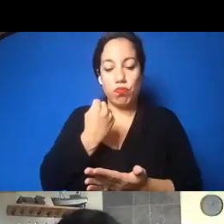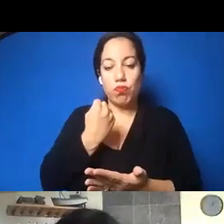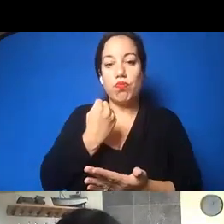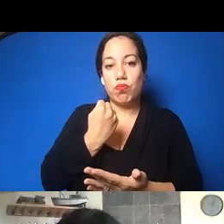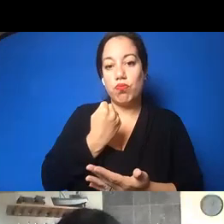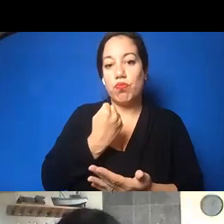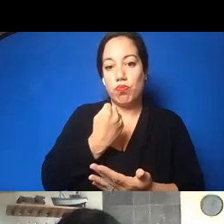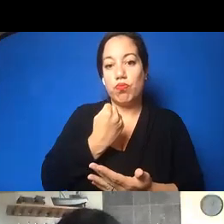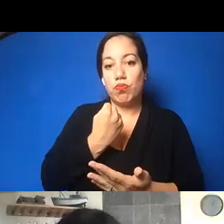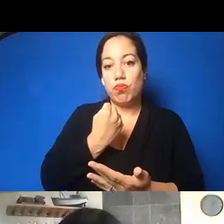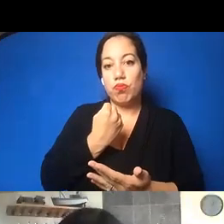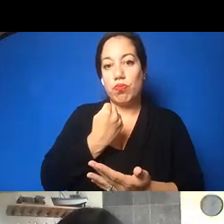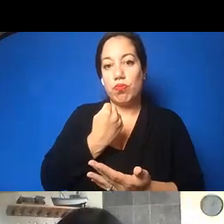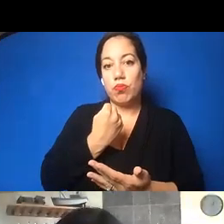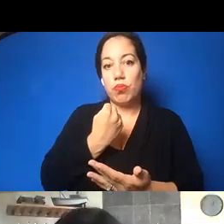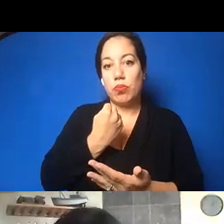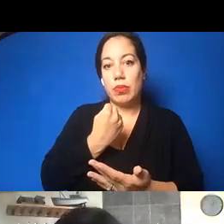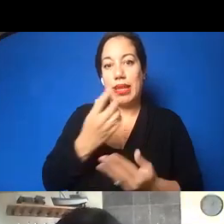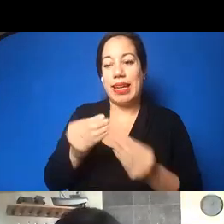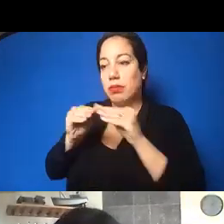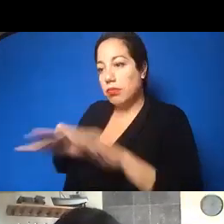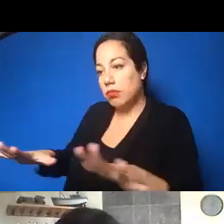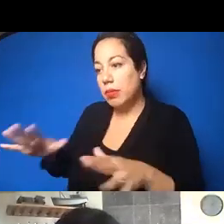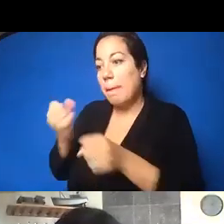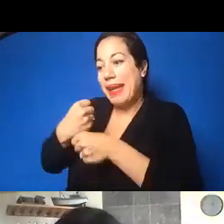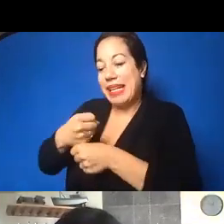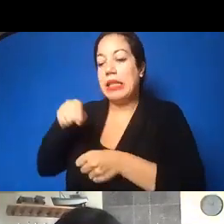of information in the indigenous language.